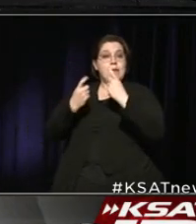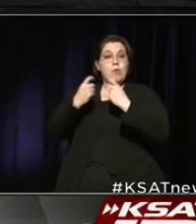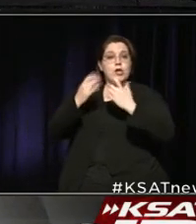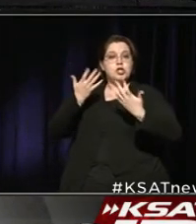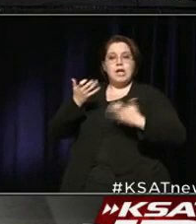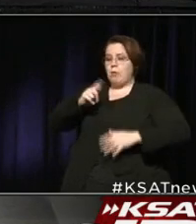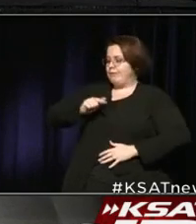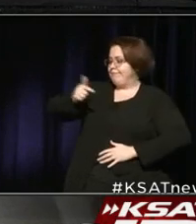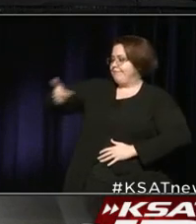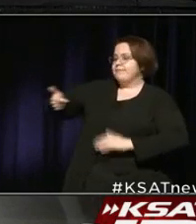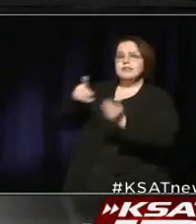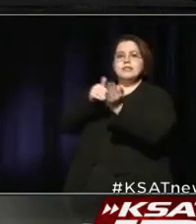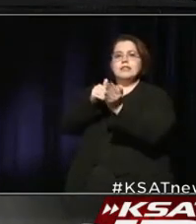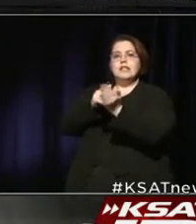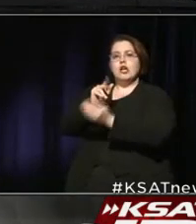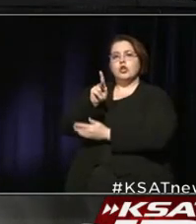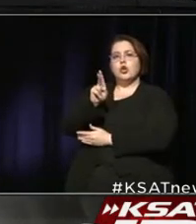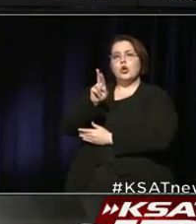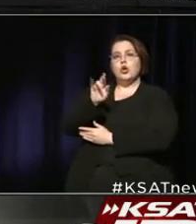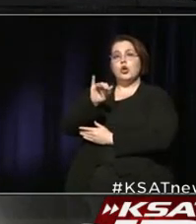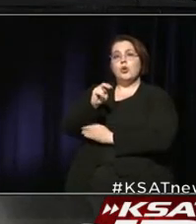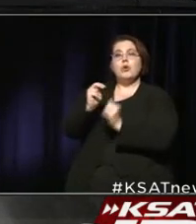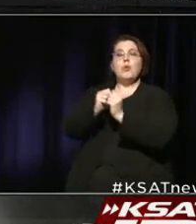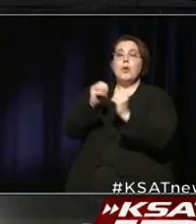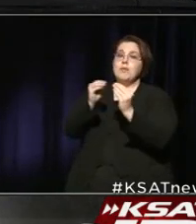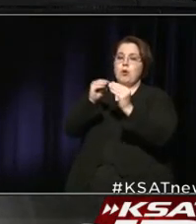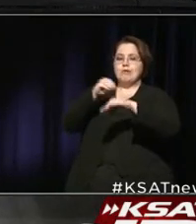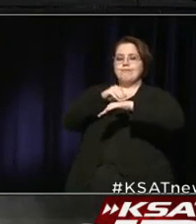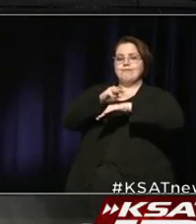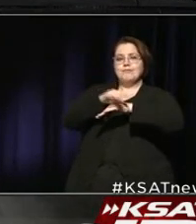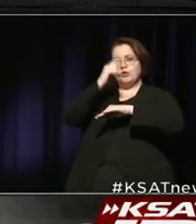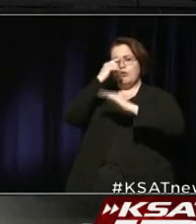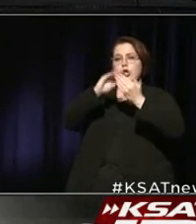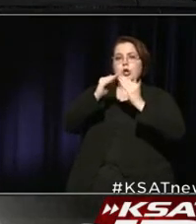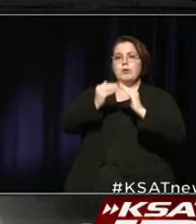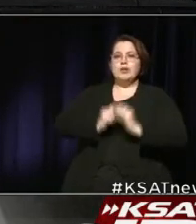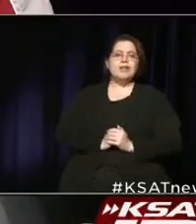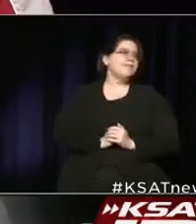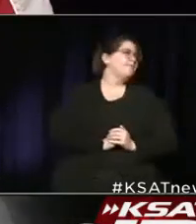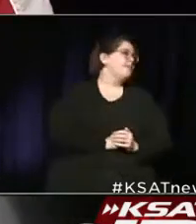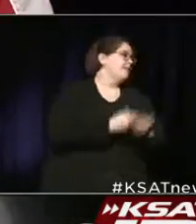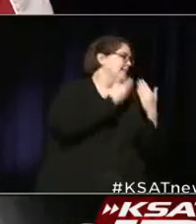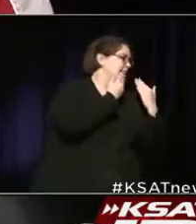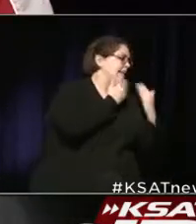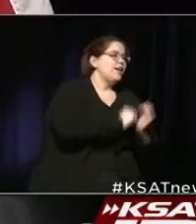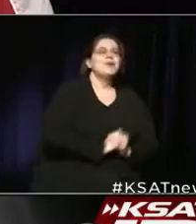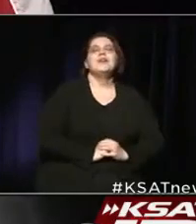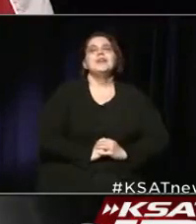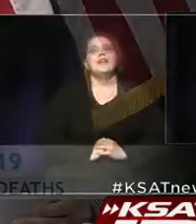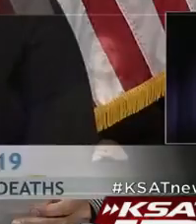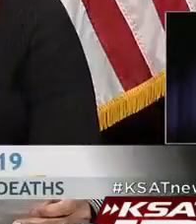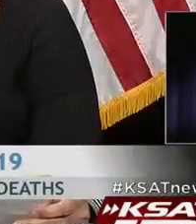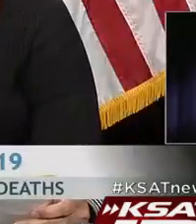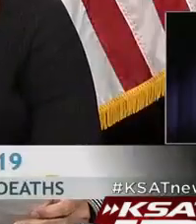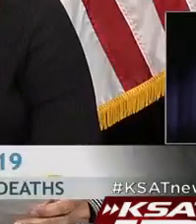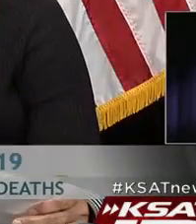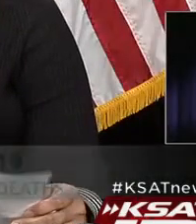over to Dr. Anita Kurian with some additional guidance for our community. Thank you, Mayor. As the mayor